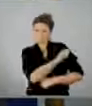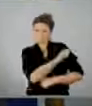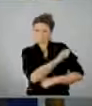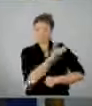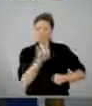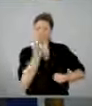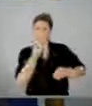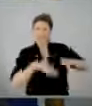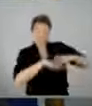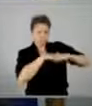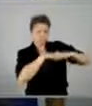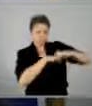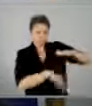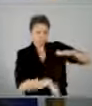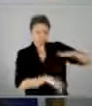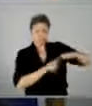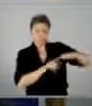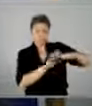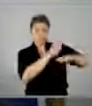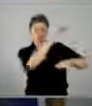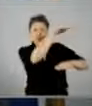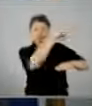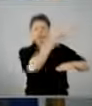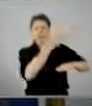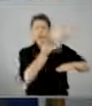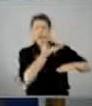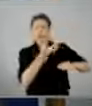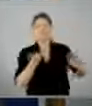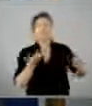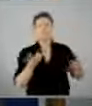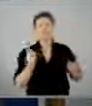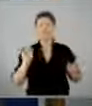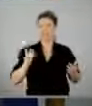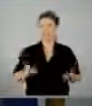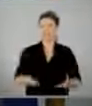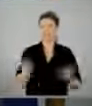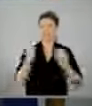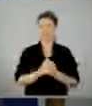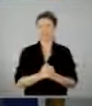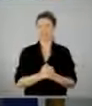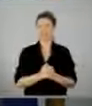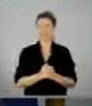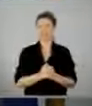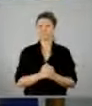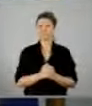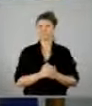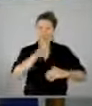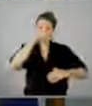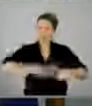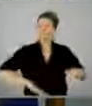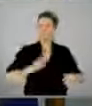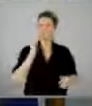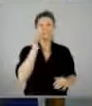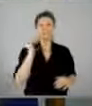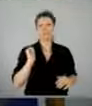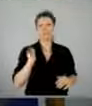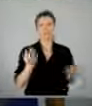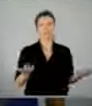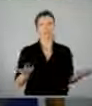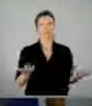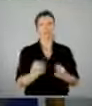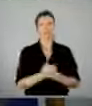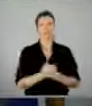this vaccine in older groups is limited, and that goes back to the original design of the trials, where AstraZeneca targeted